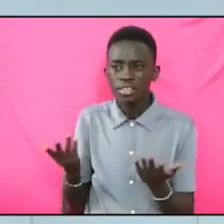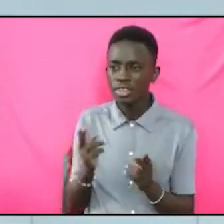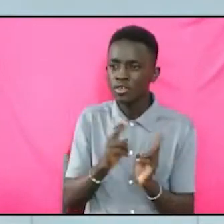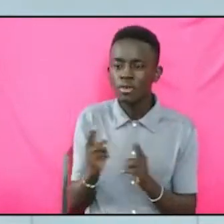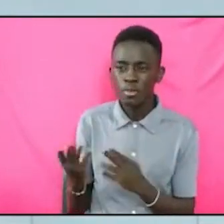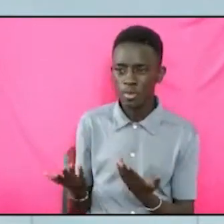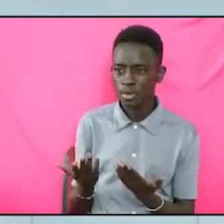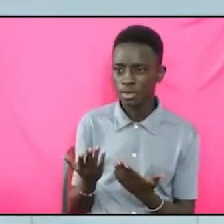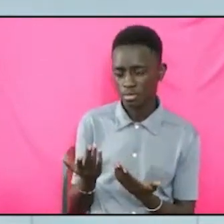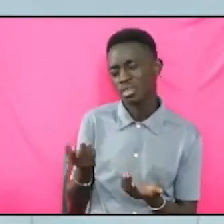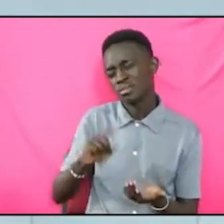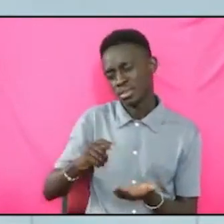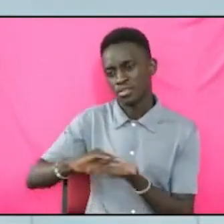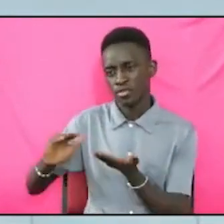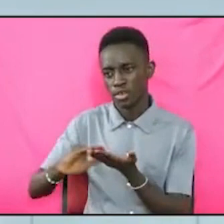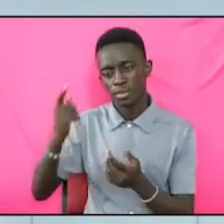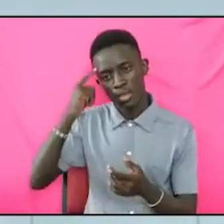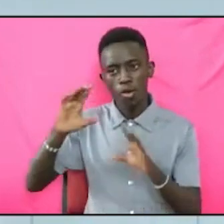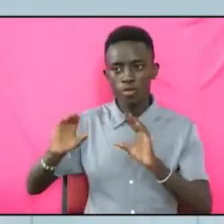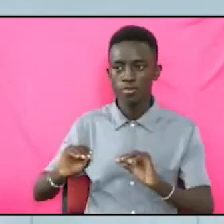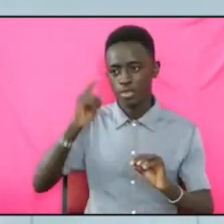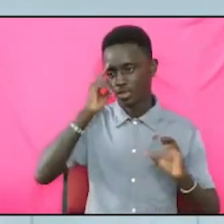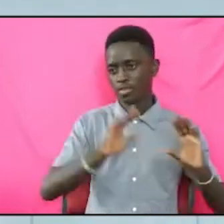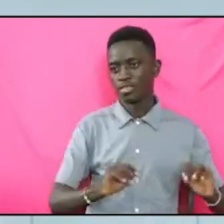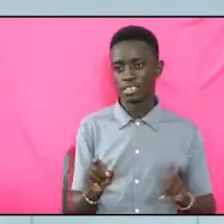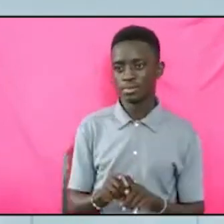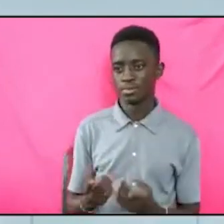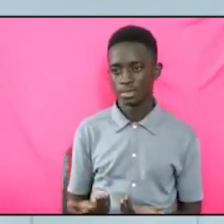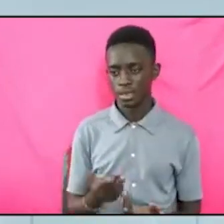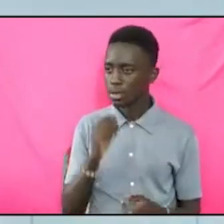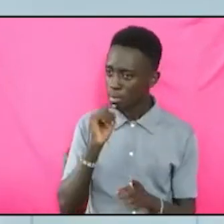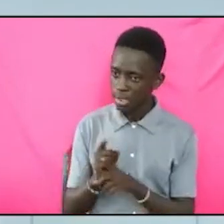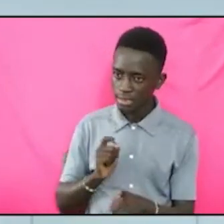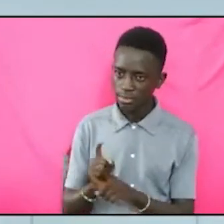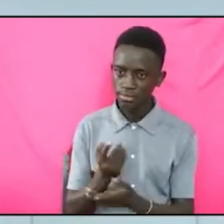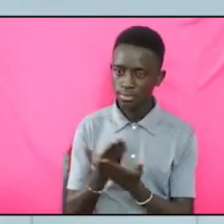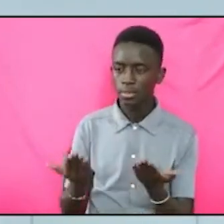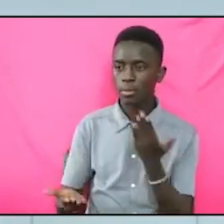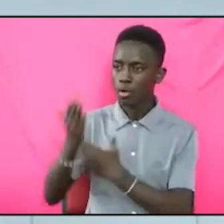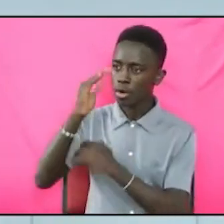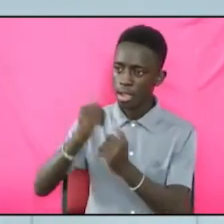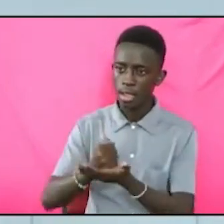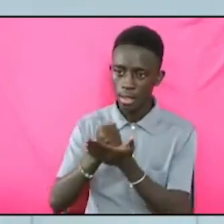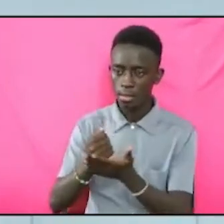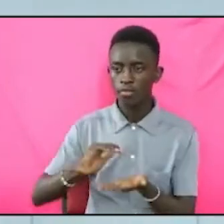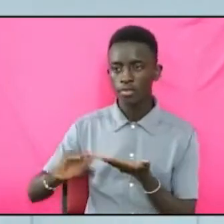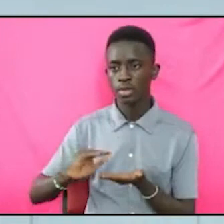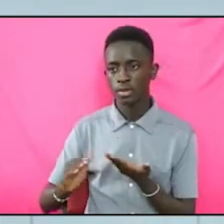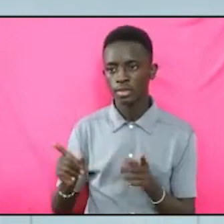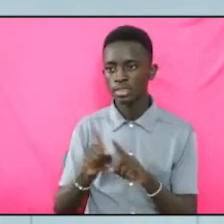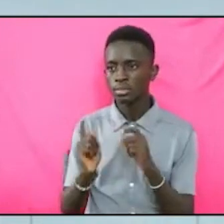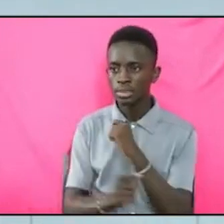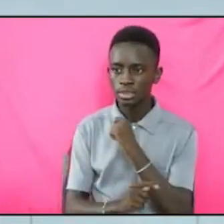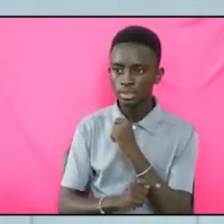pain? My brother, my sister, may God help you to forgive. I'm tempted to put a